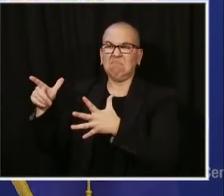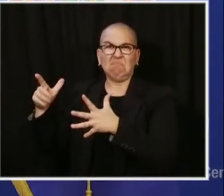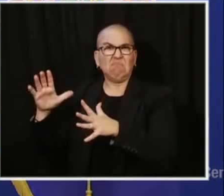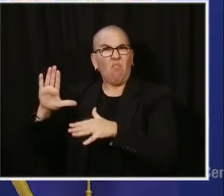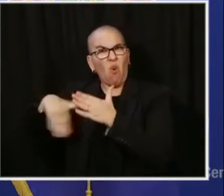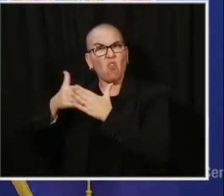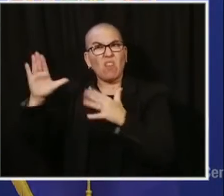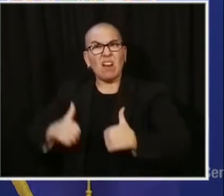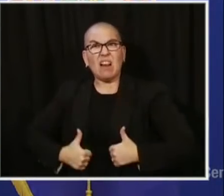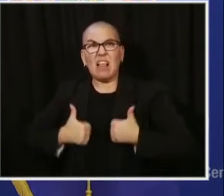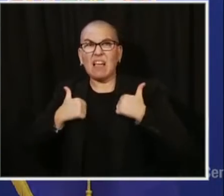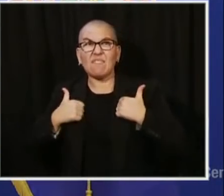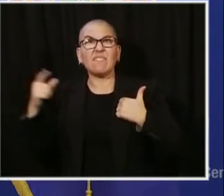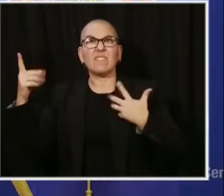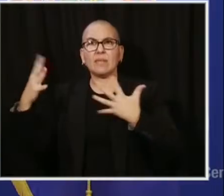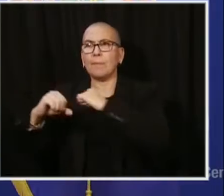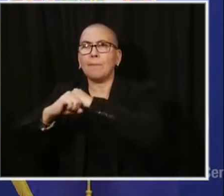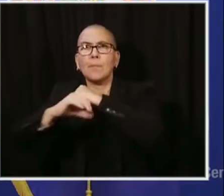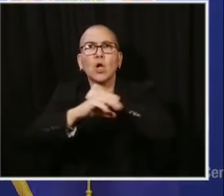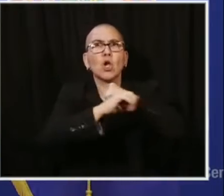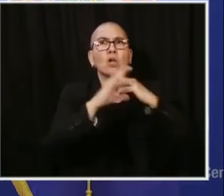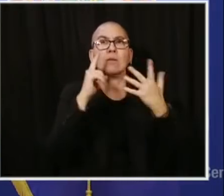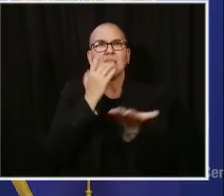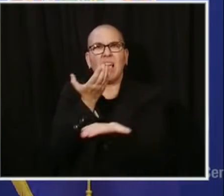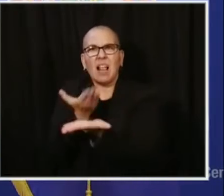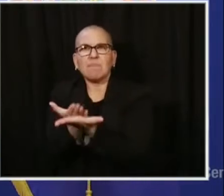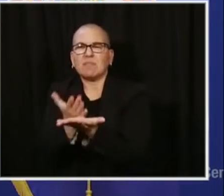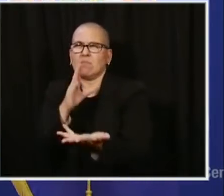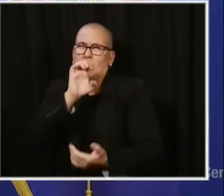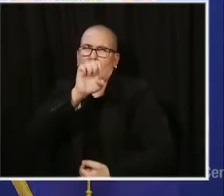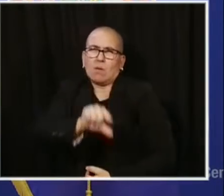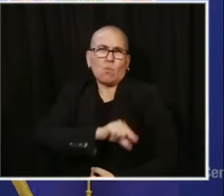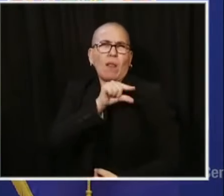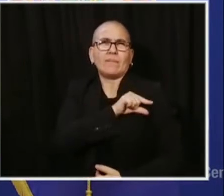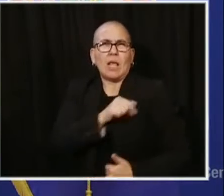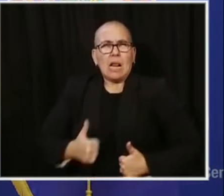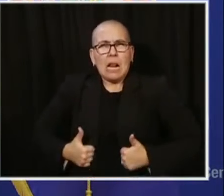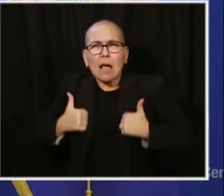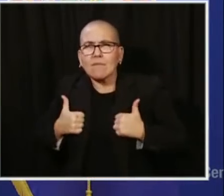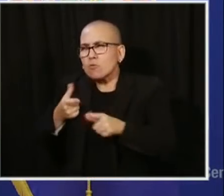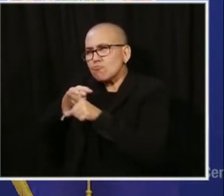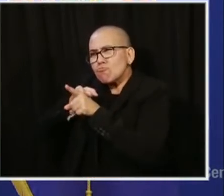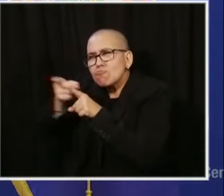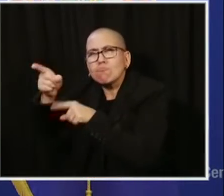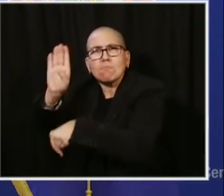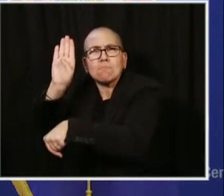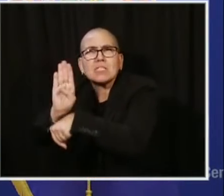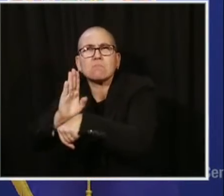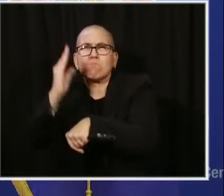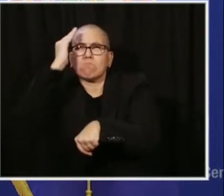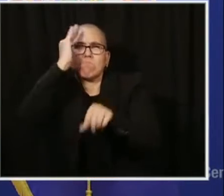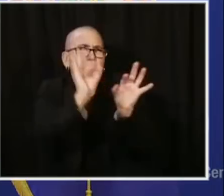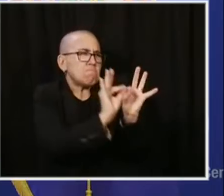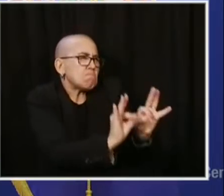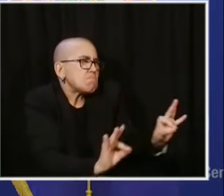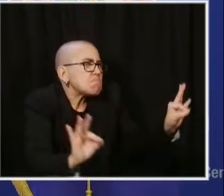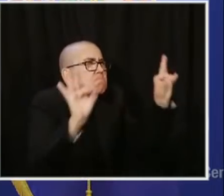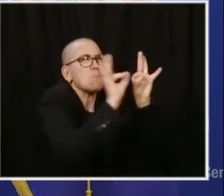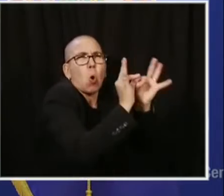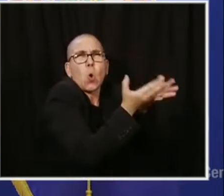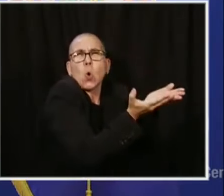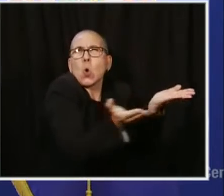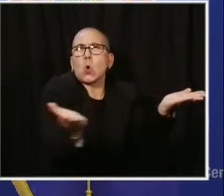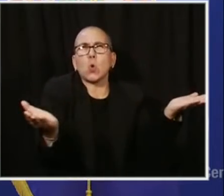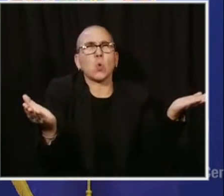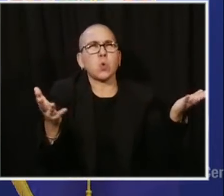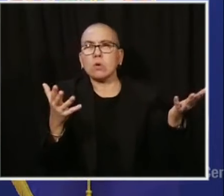work that's done out there provides us a quality of life for so many of us, and that has been under threat that most of